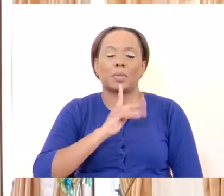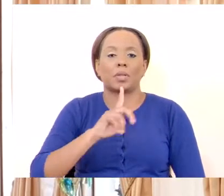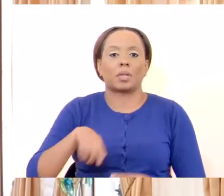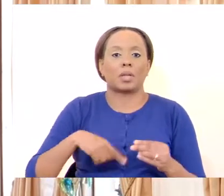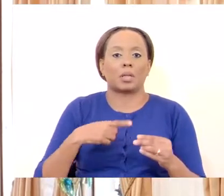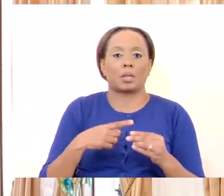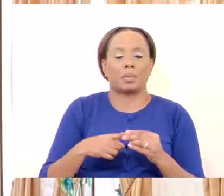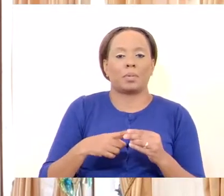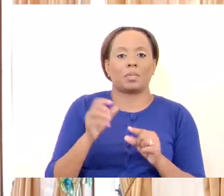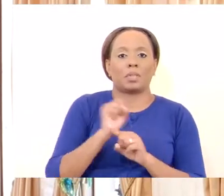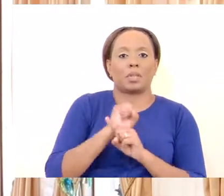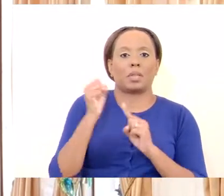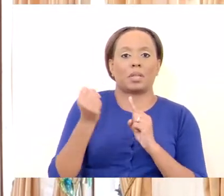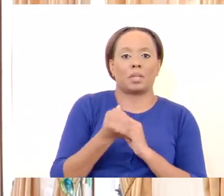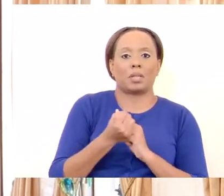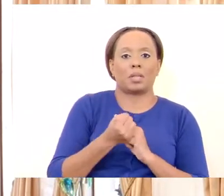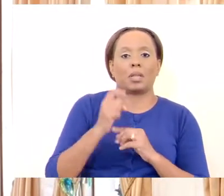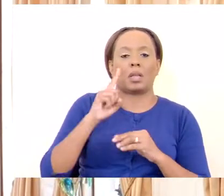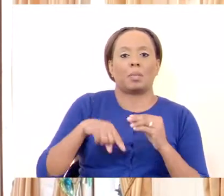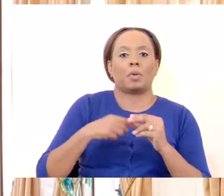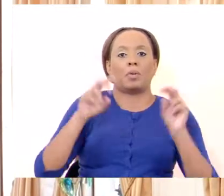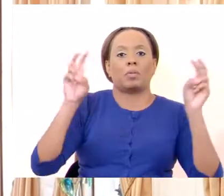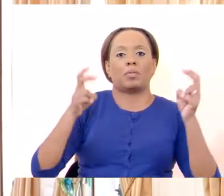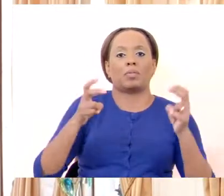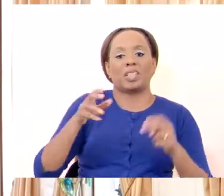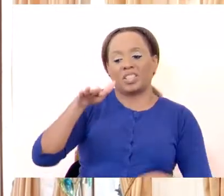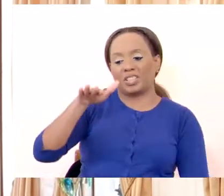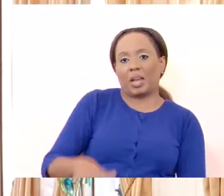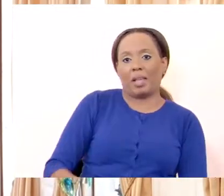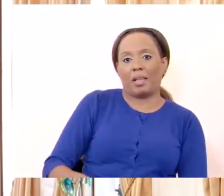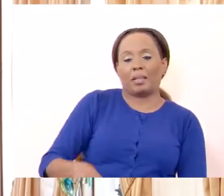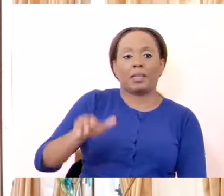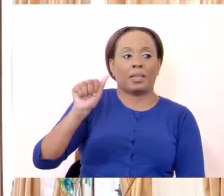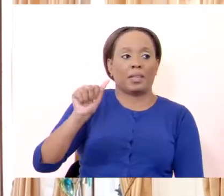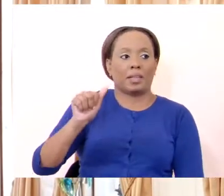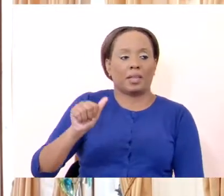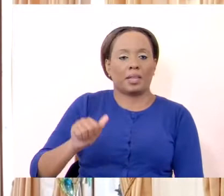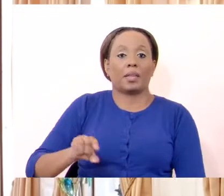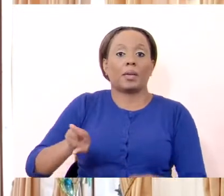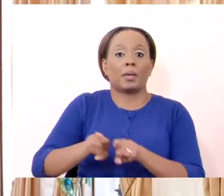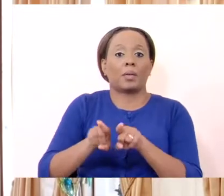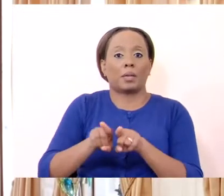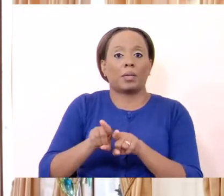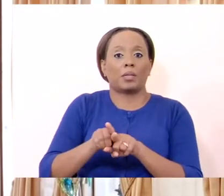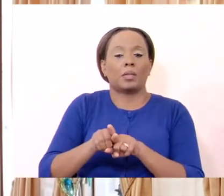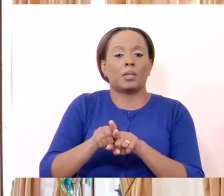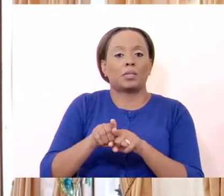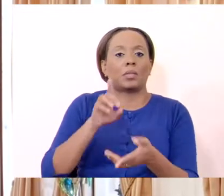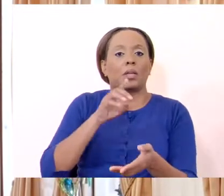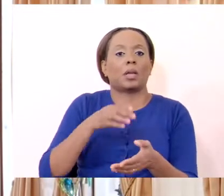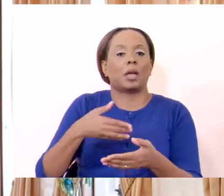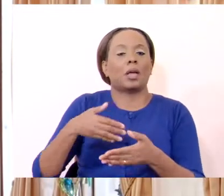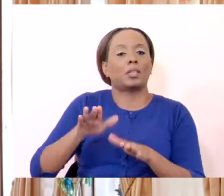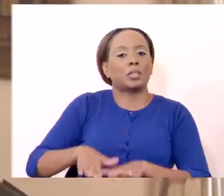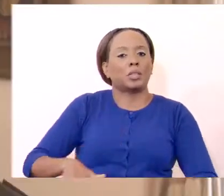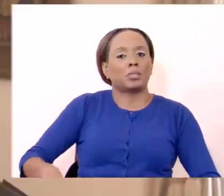circumstances of Child A. Dr. Cave is himself a pediatric specialist. Dr.